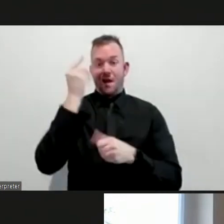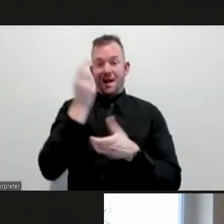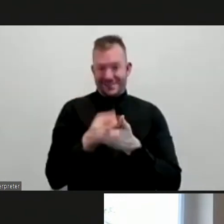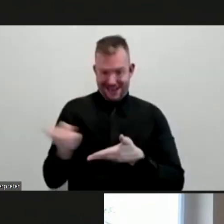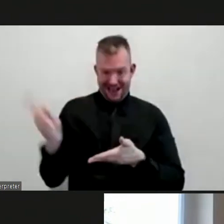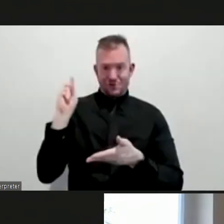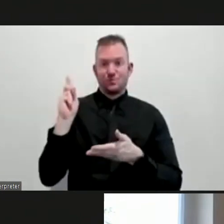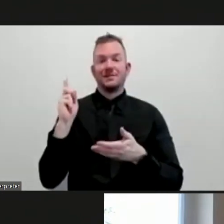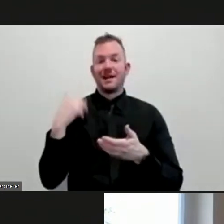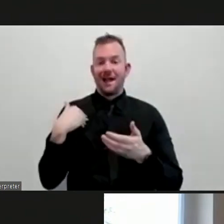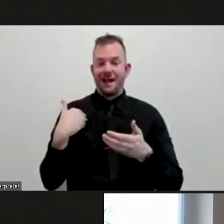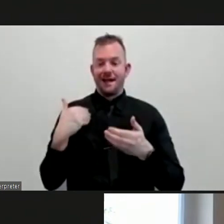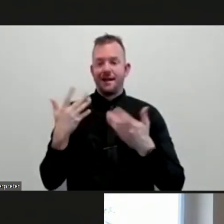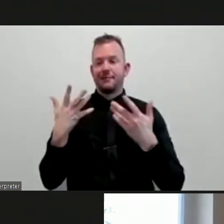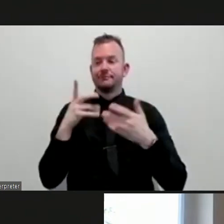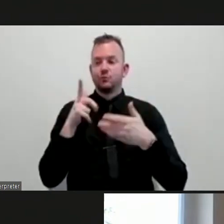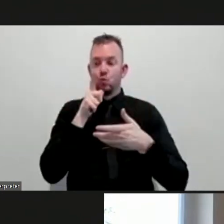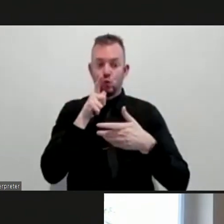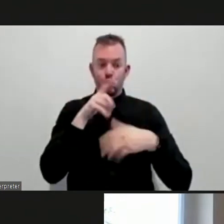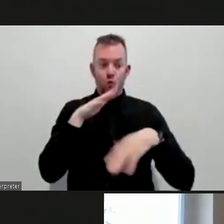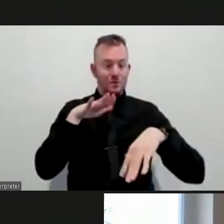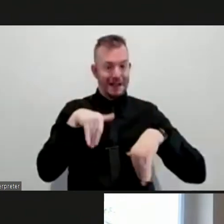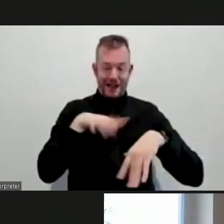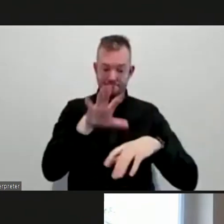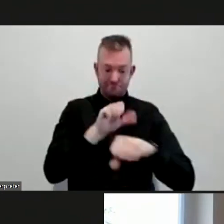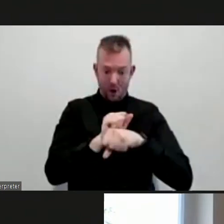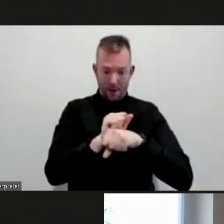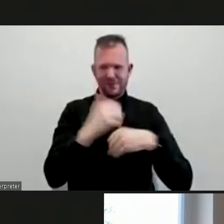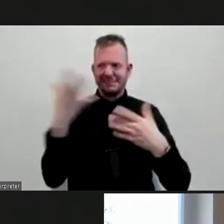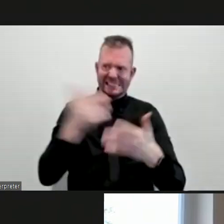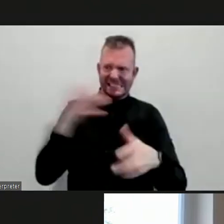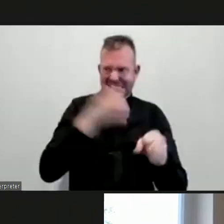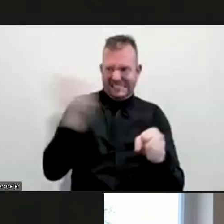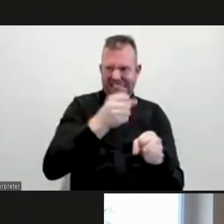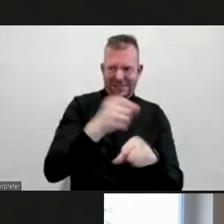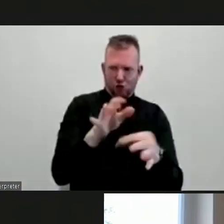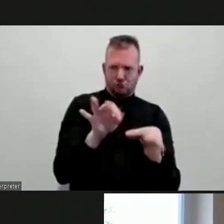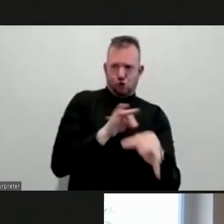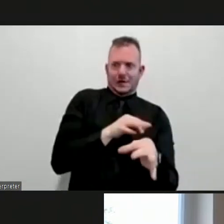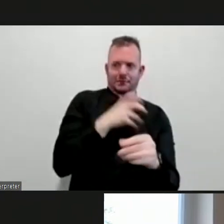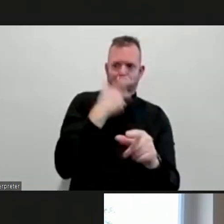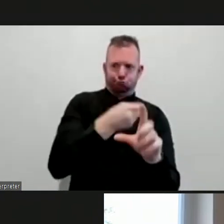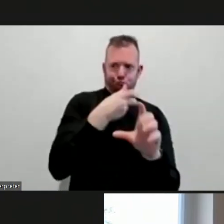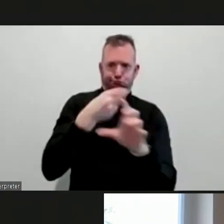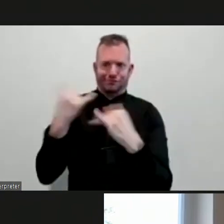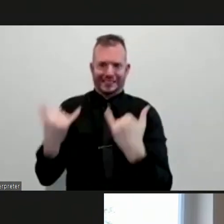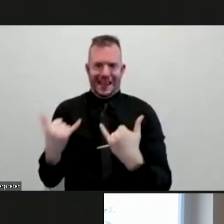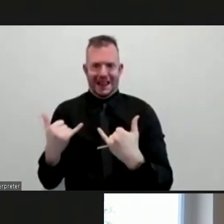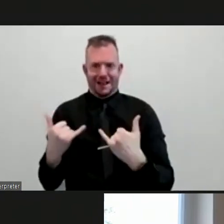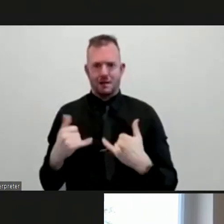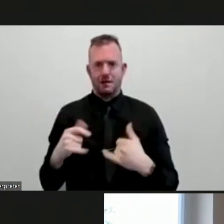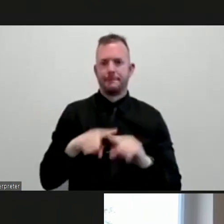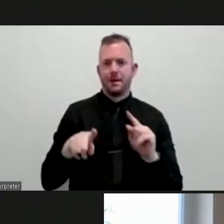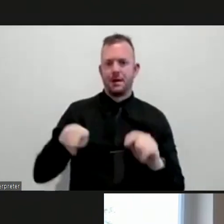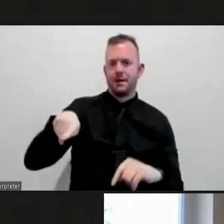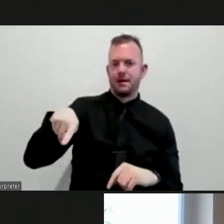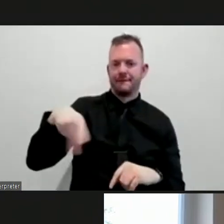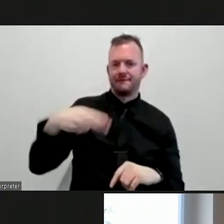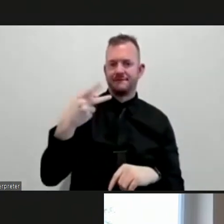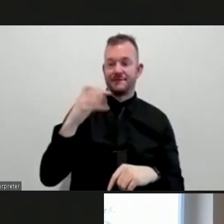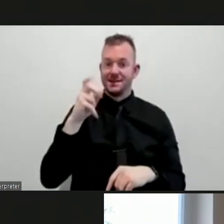long weekend. We've worked that out. And then our providers are working with each other to make sure that there aren't any